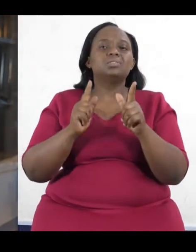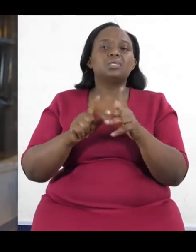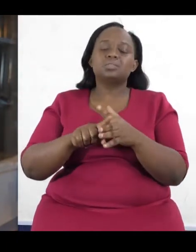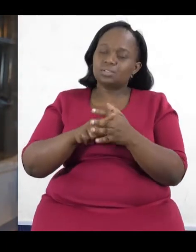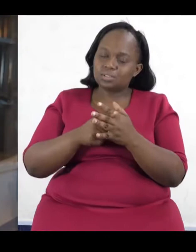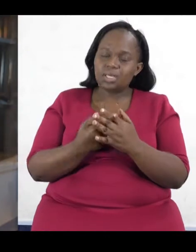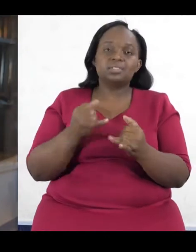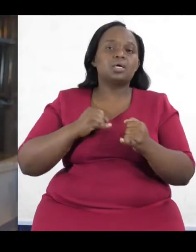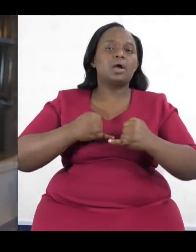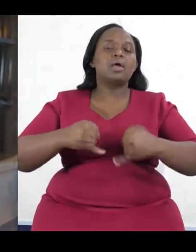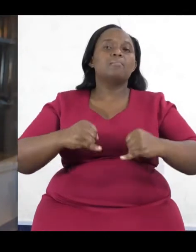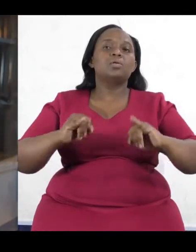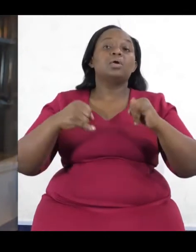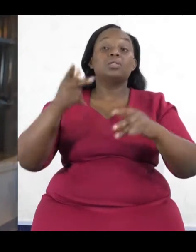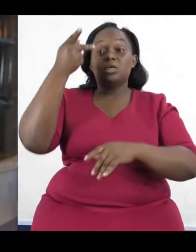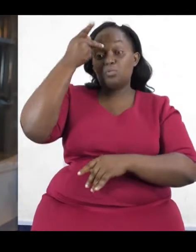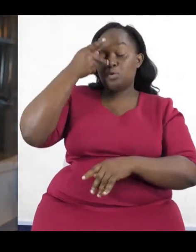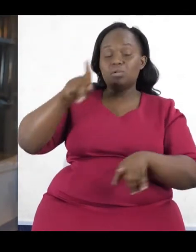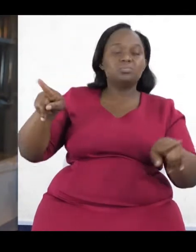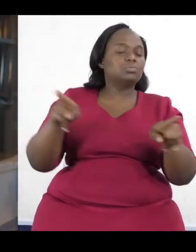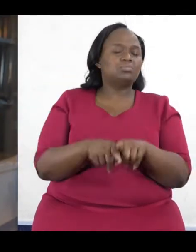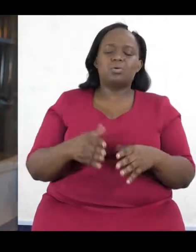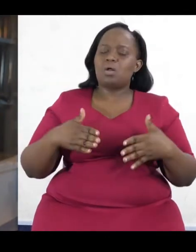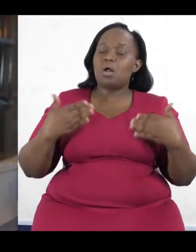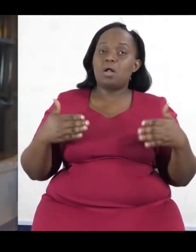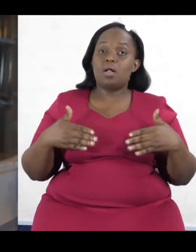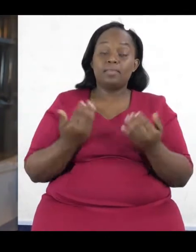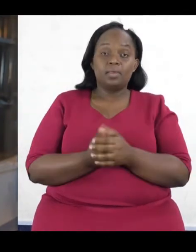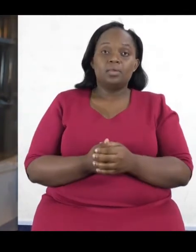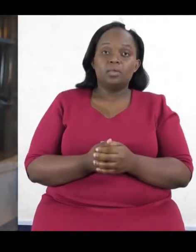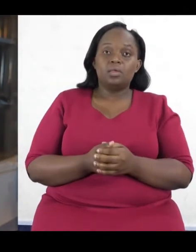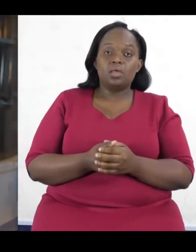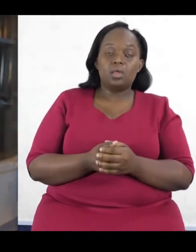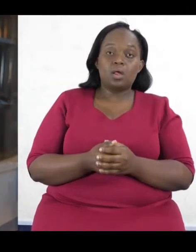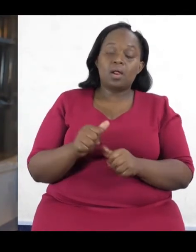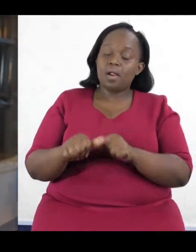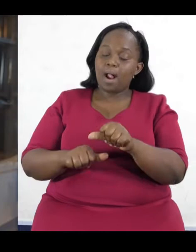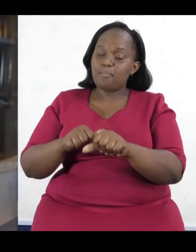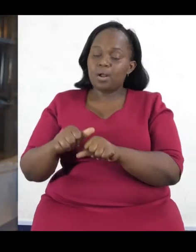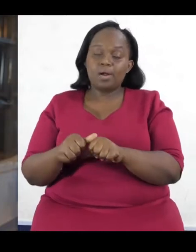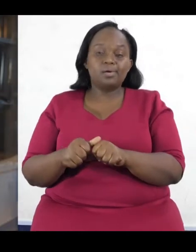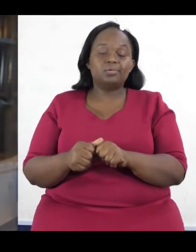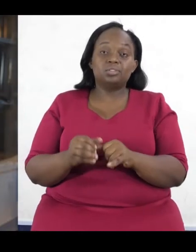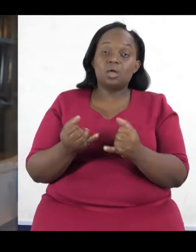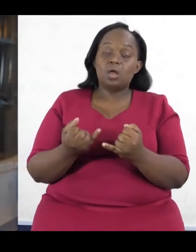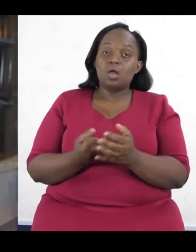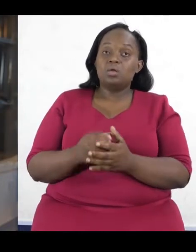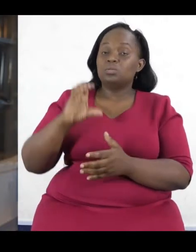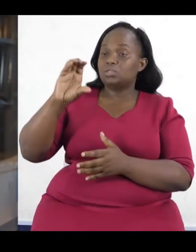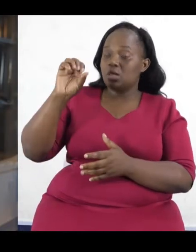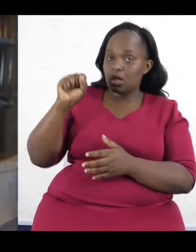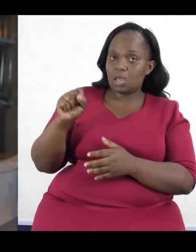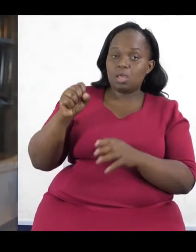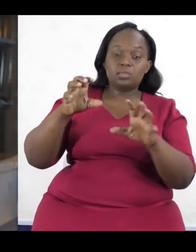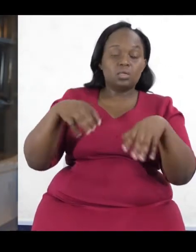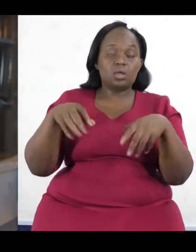and implement these policies as they are. And I'm impressed by the current Cabinet Minister for Agriculture,